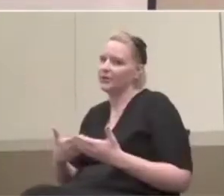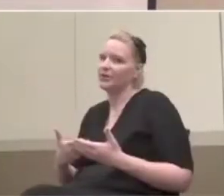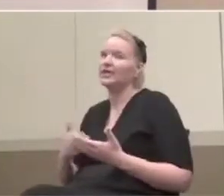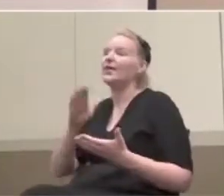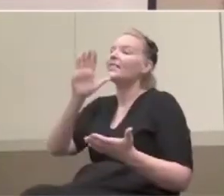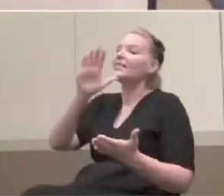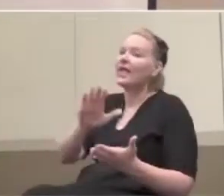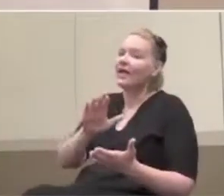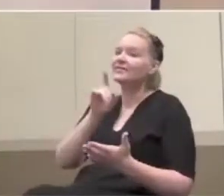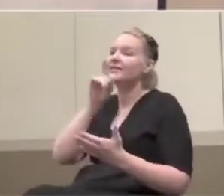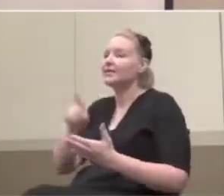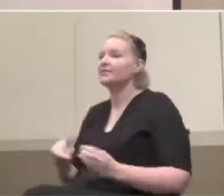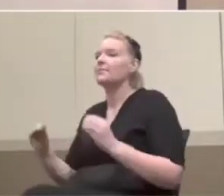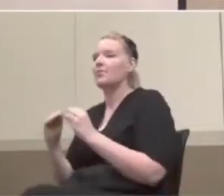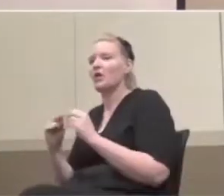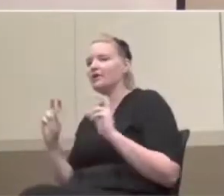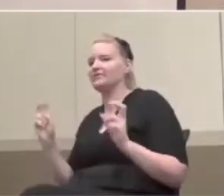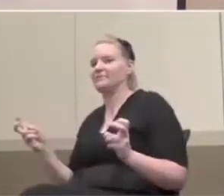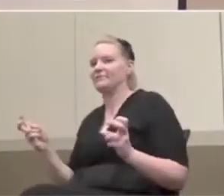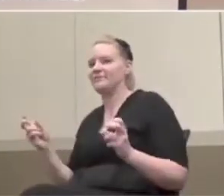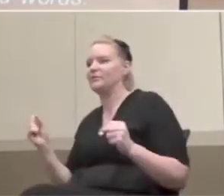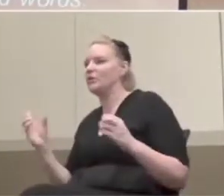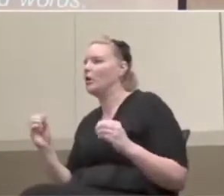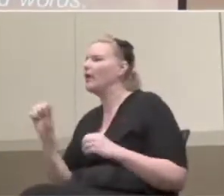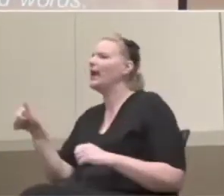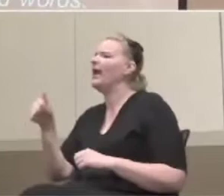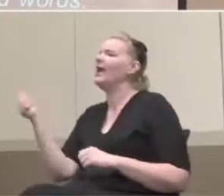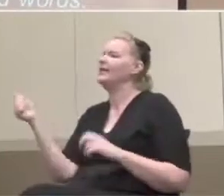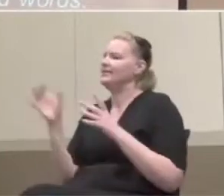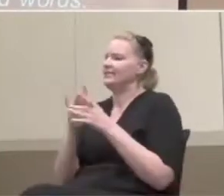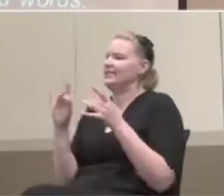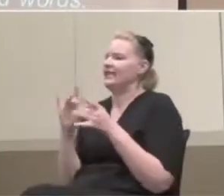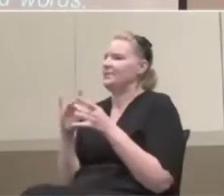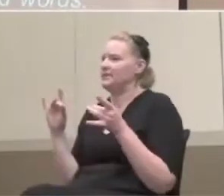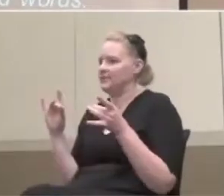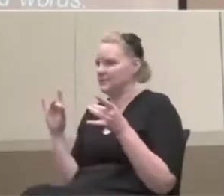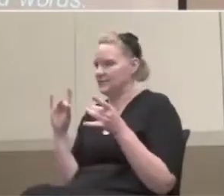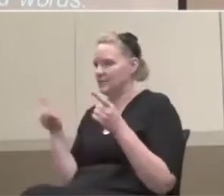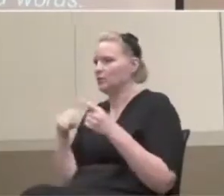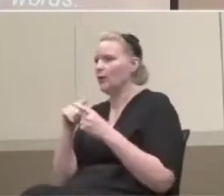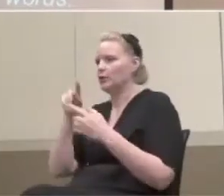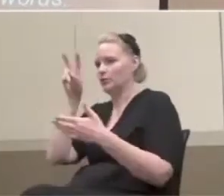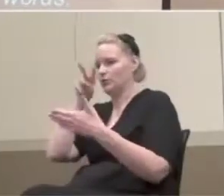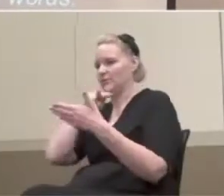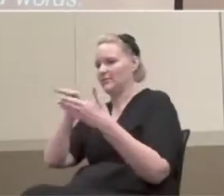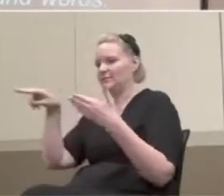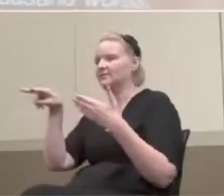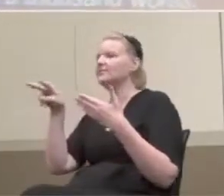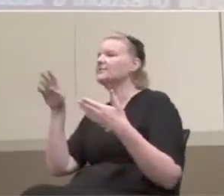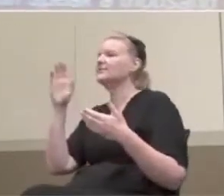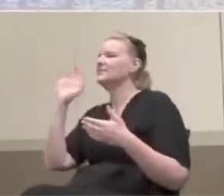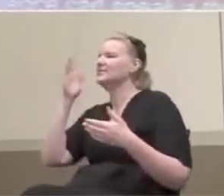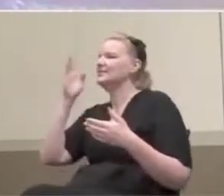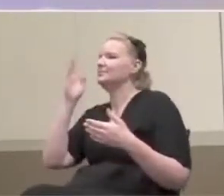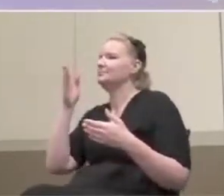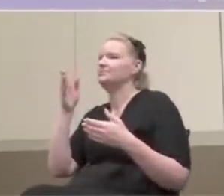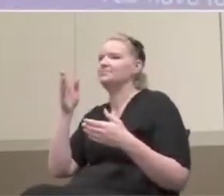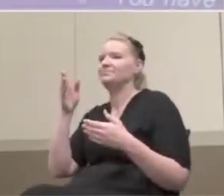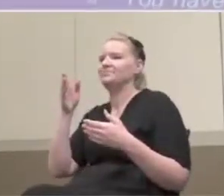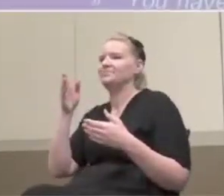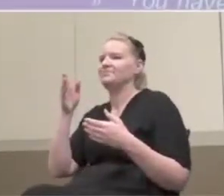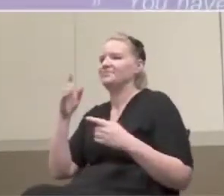more. So any of these statements, when you look at them, seem to be